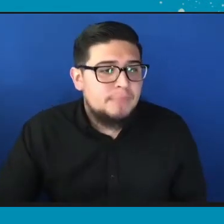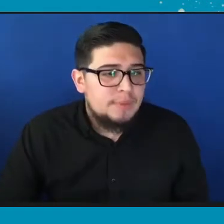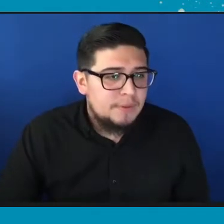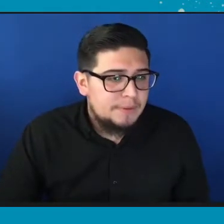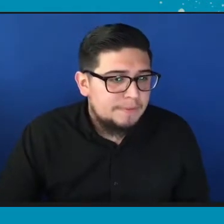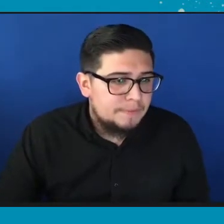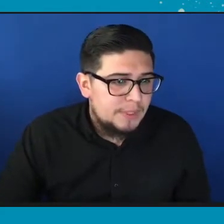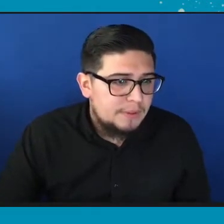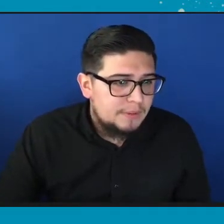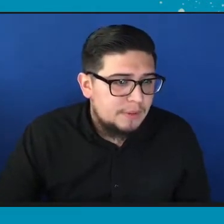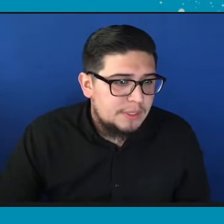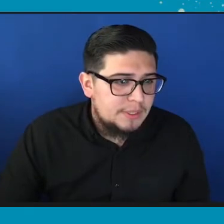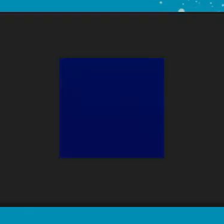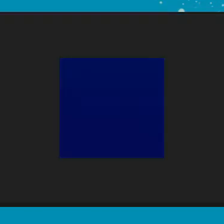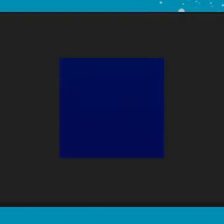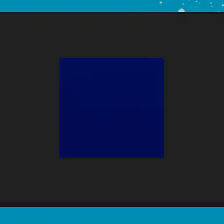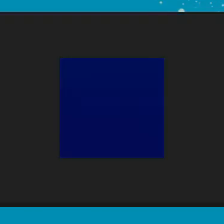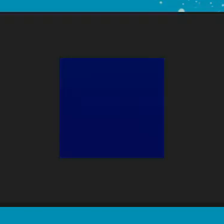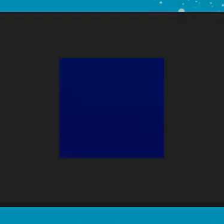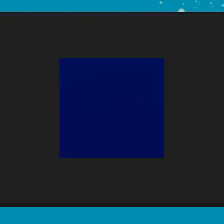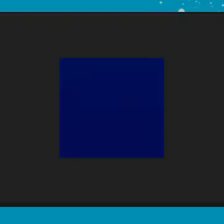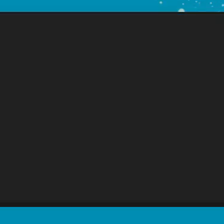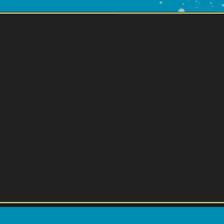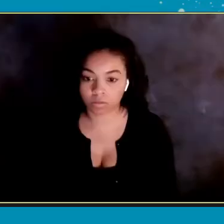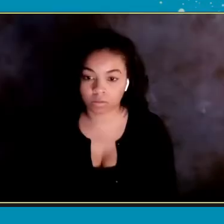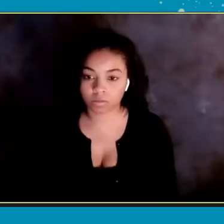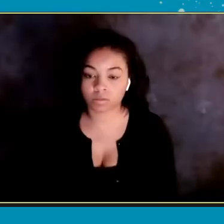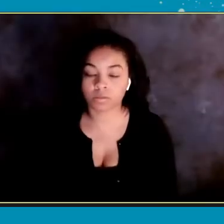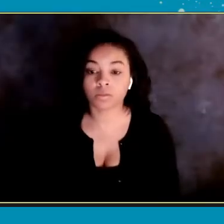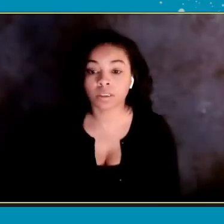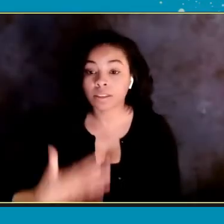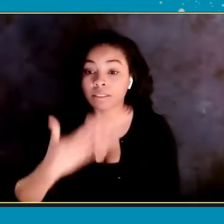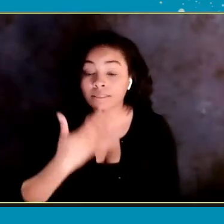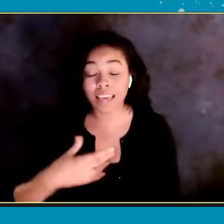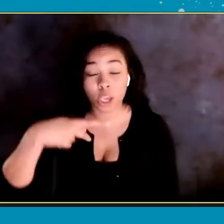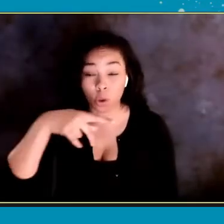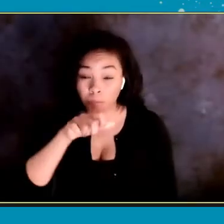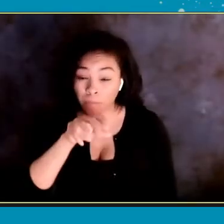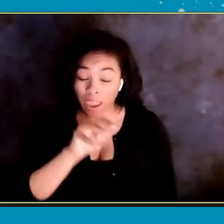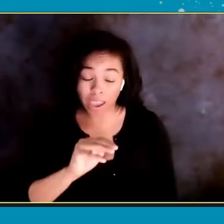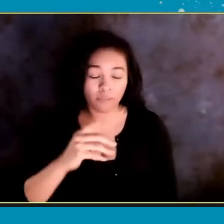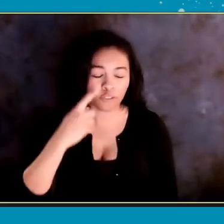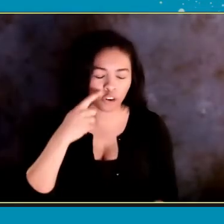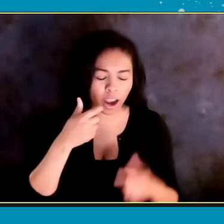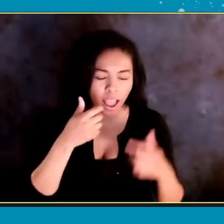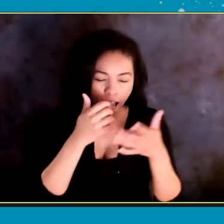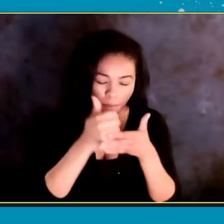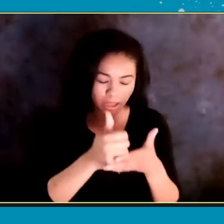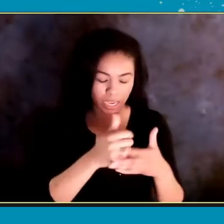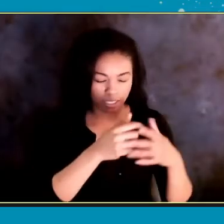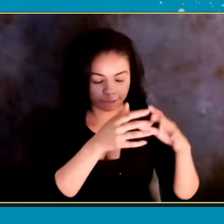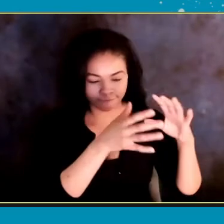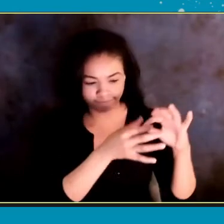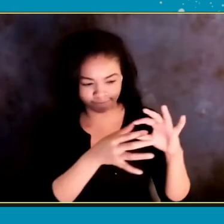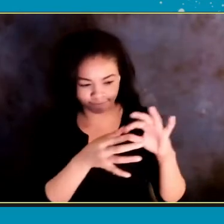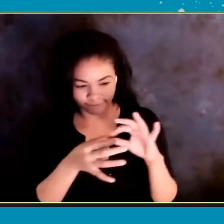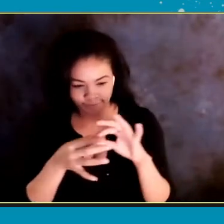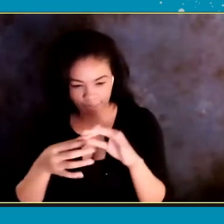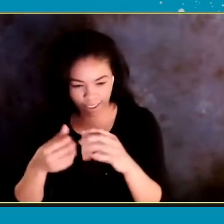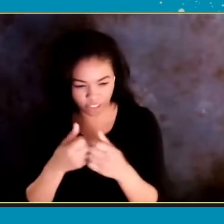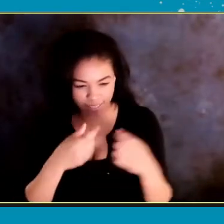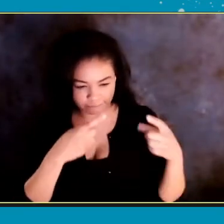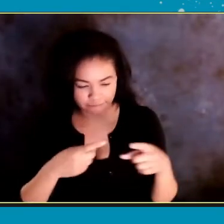Thank you, Pam. Thank you so much for connecting the dots, making sense of the moment, and helping to ground all of